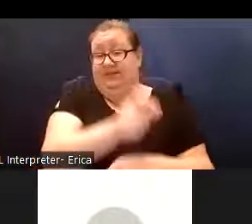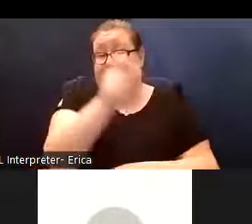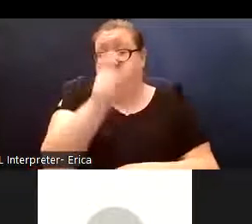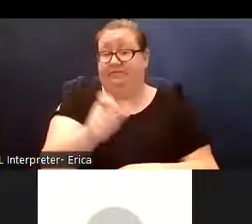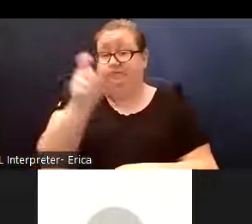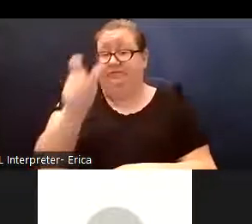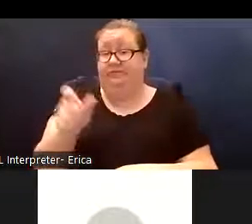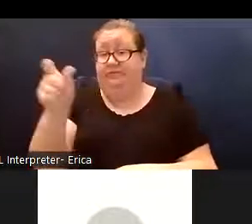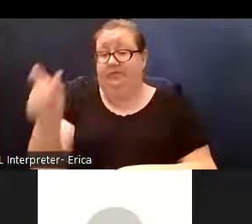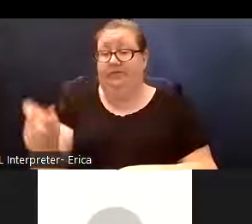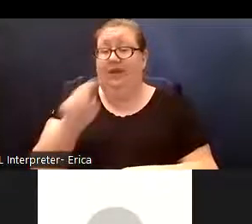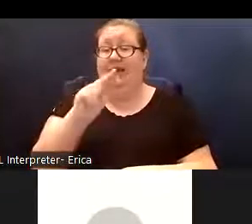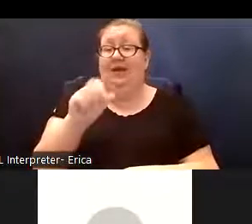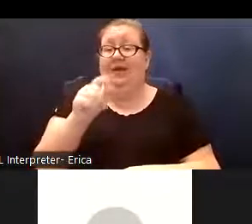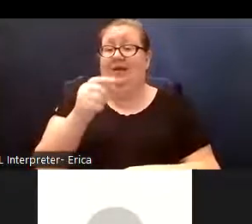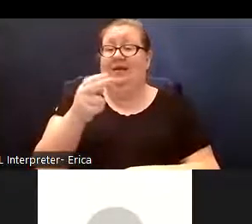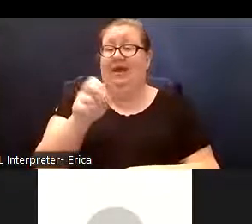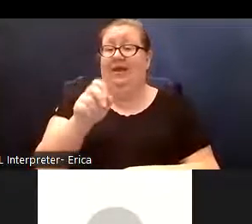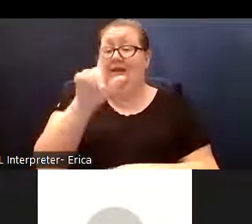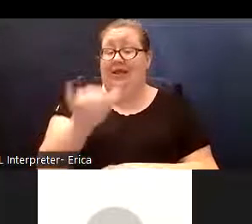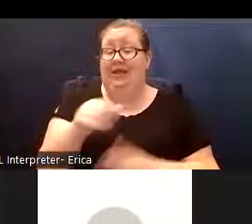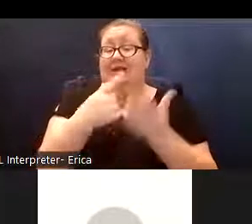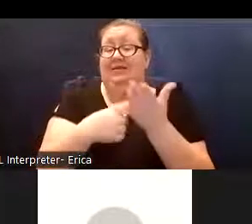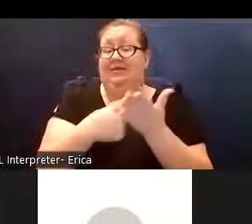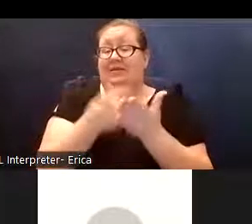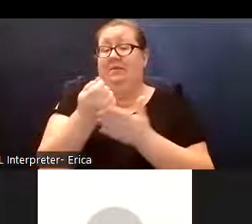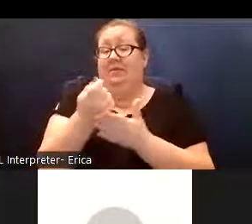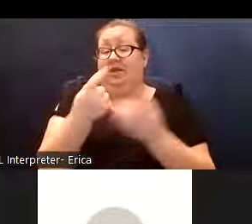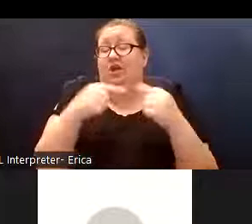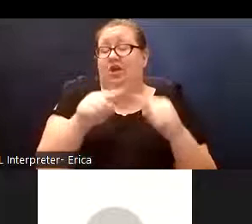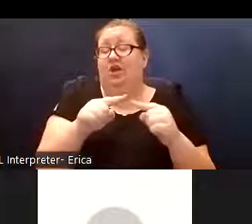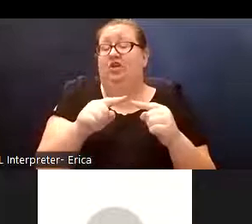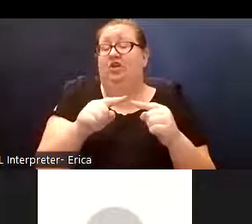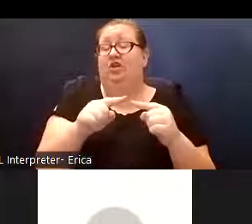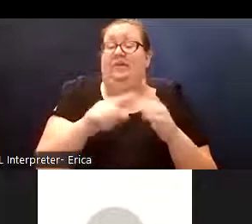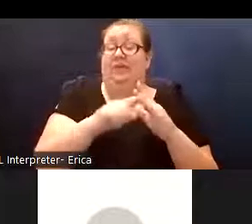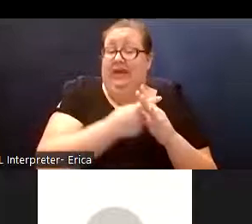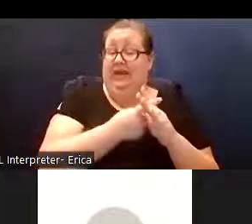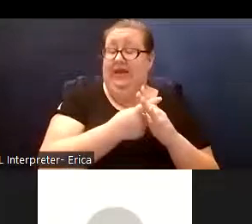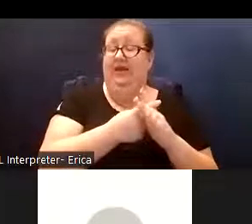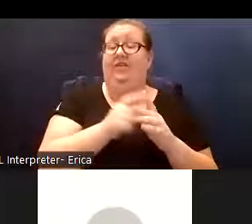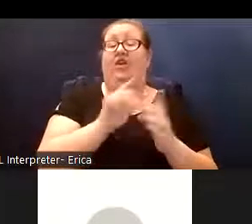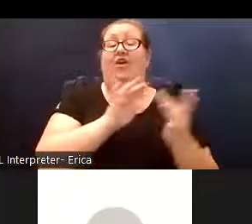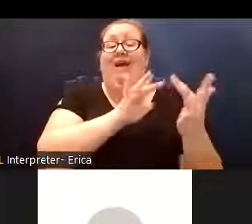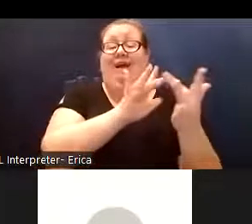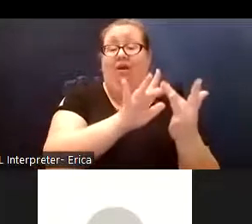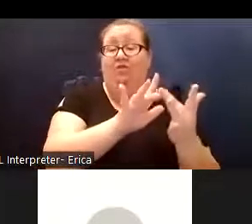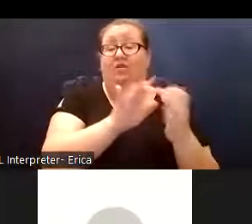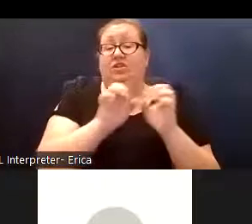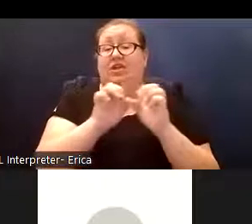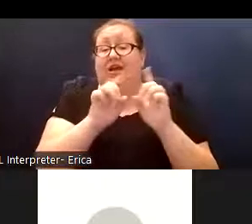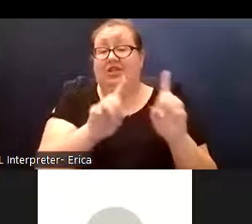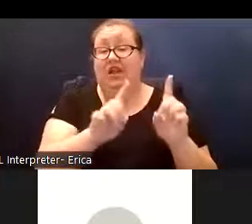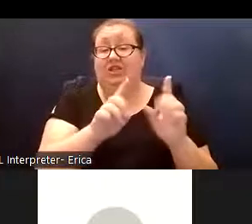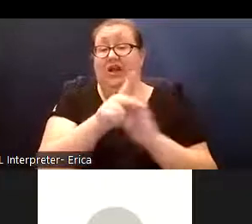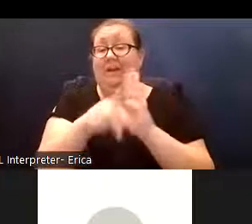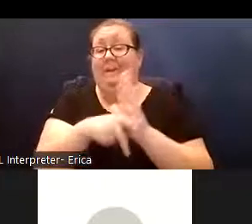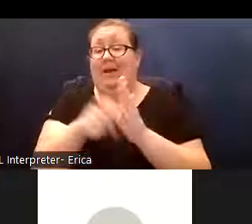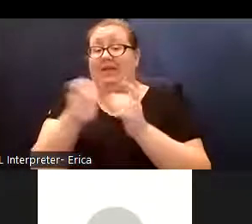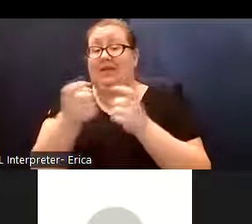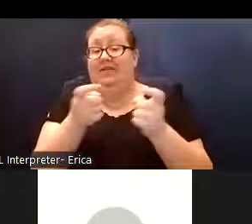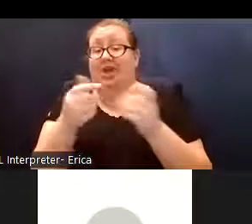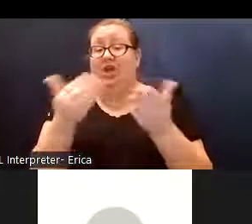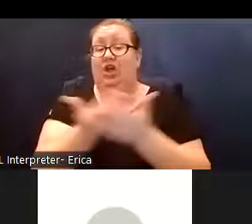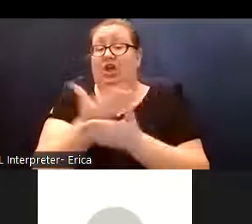these during the upfront presentation, but quickly they're outreach and education, policy and governance, new services